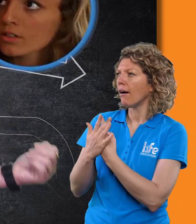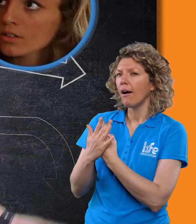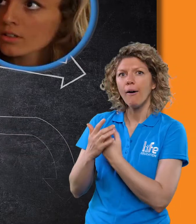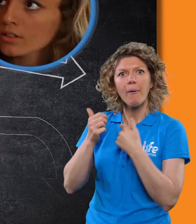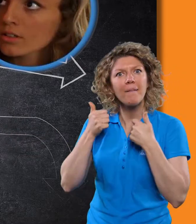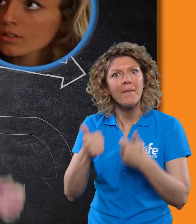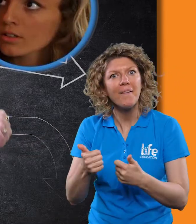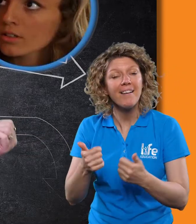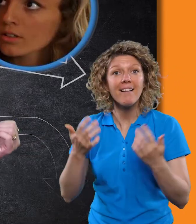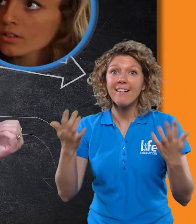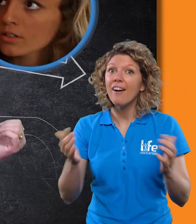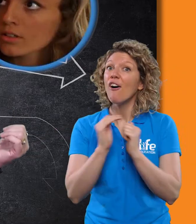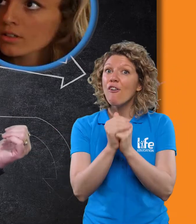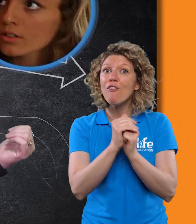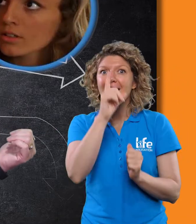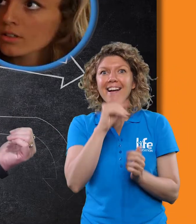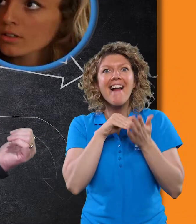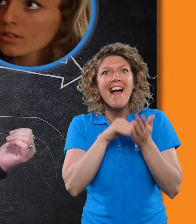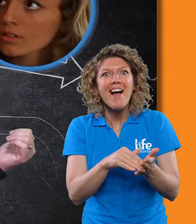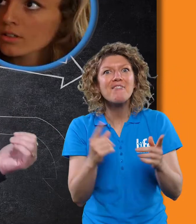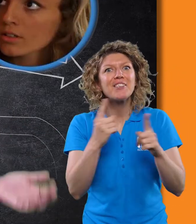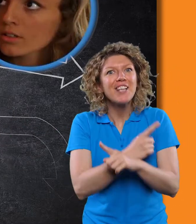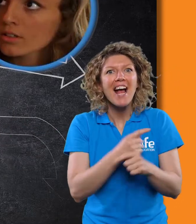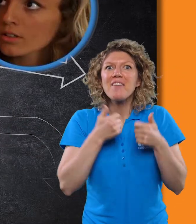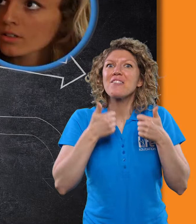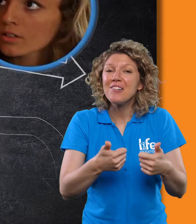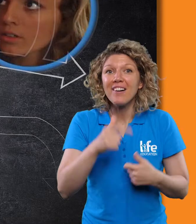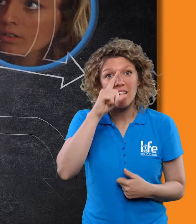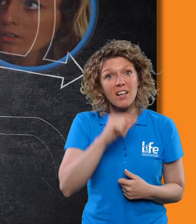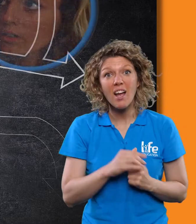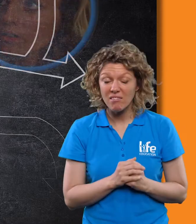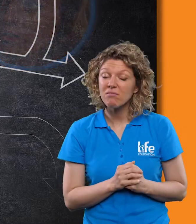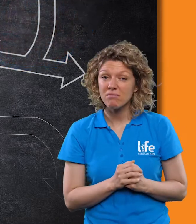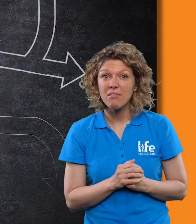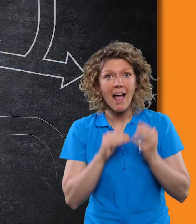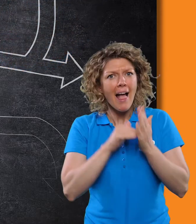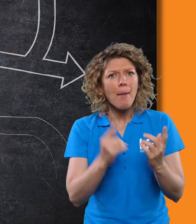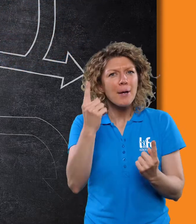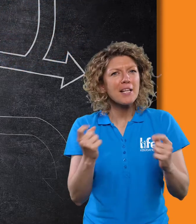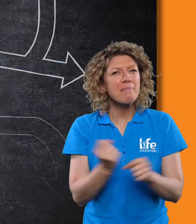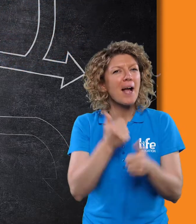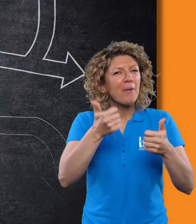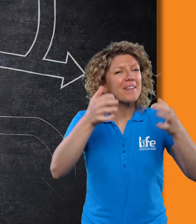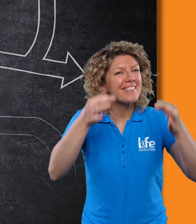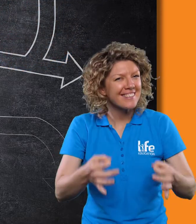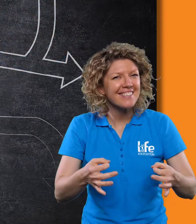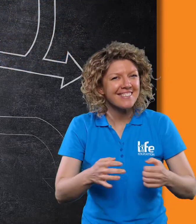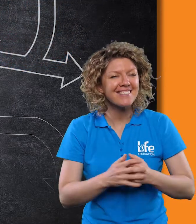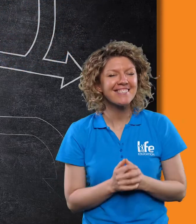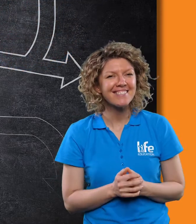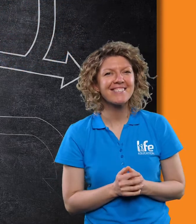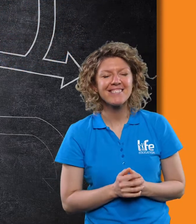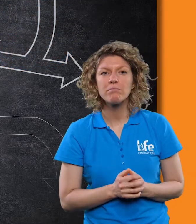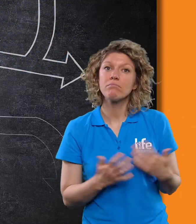case. Remember, friends can be positive influences. Friends can help friends to make great choices too. People can also